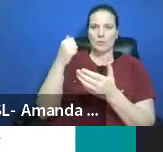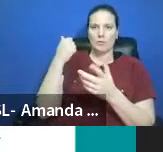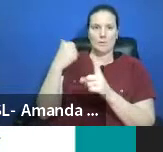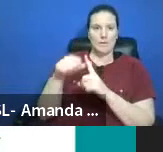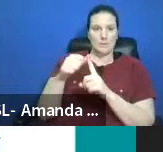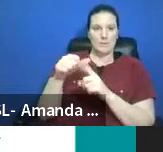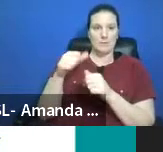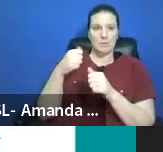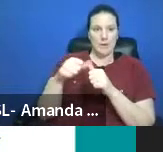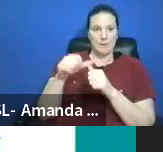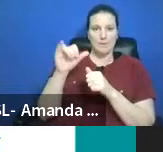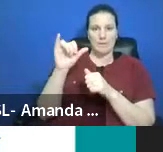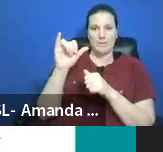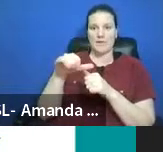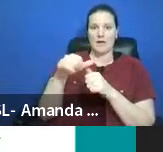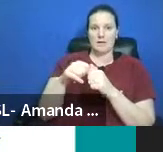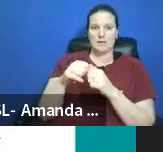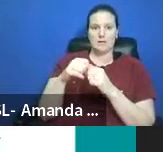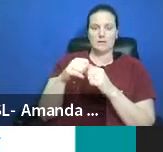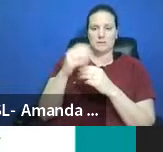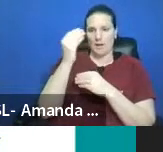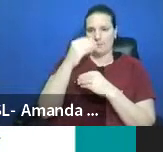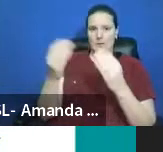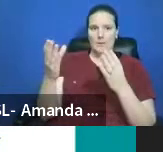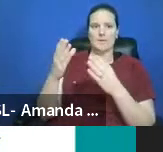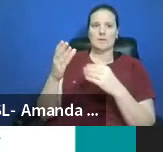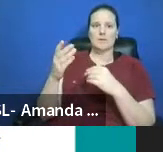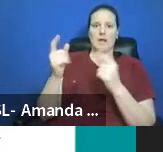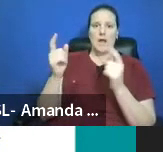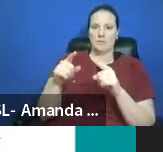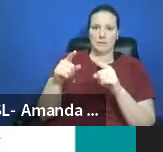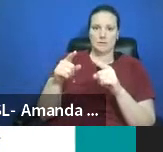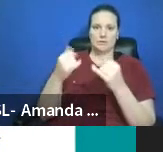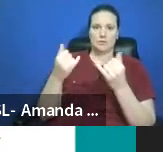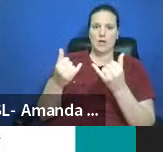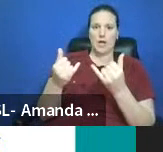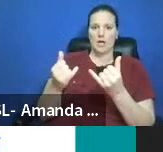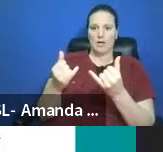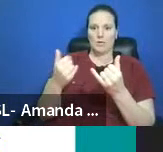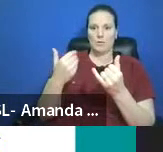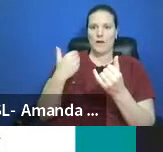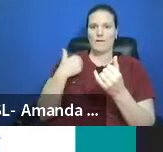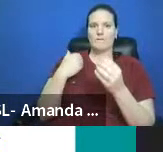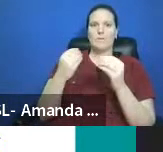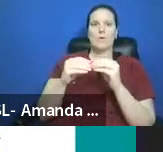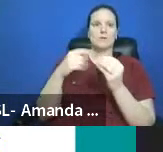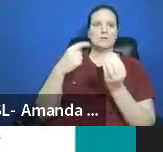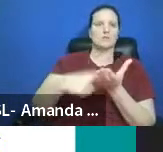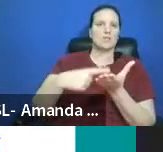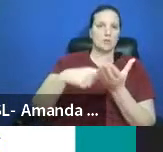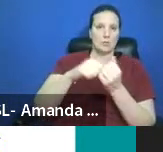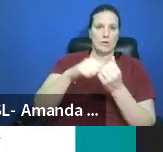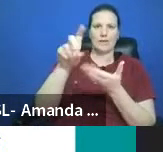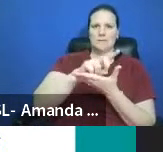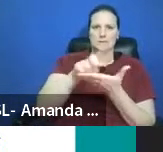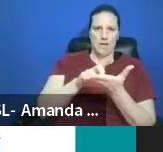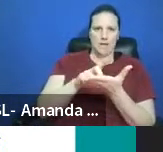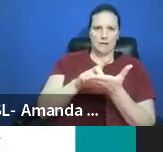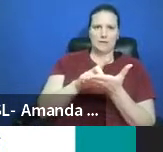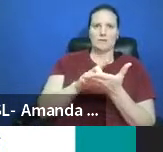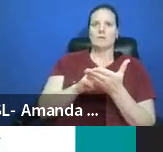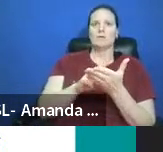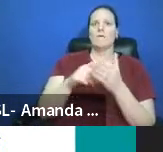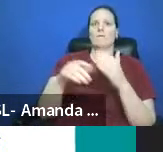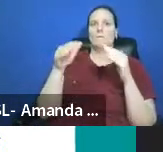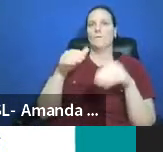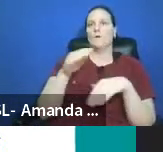of sort of upcoming topics again today. We're going to have further discussion relative to design. And the